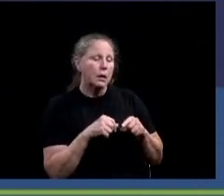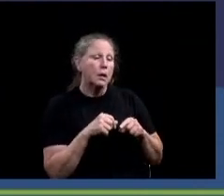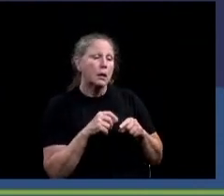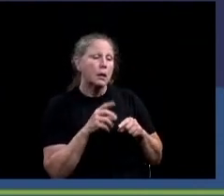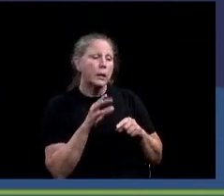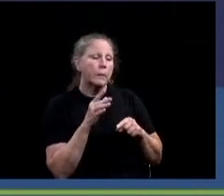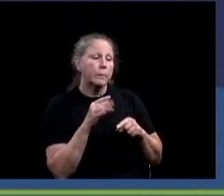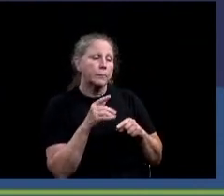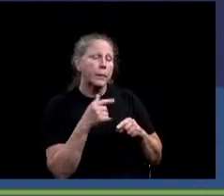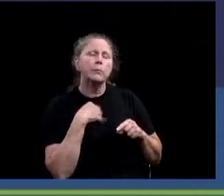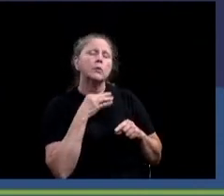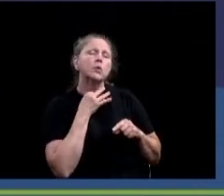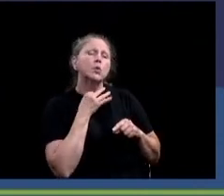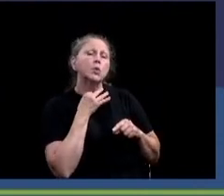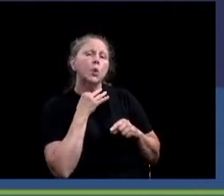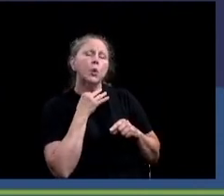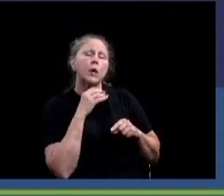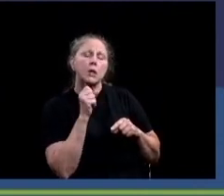with